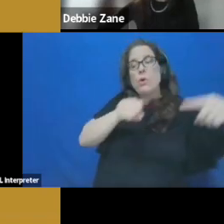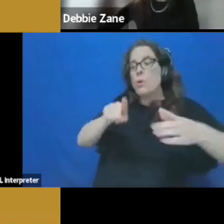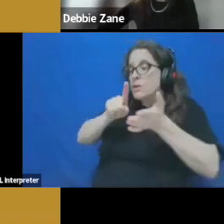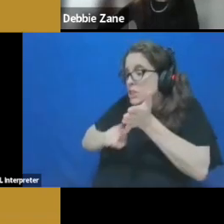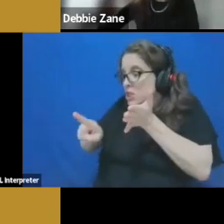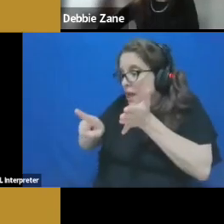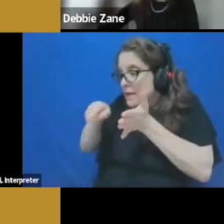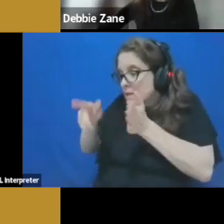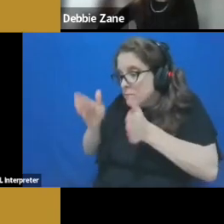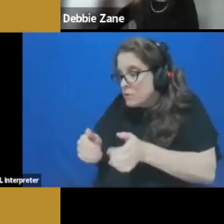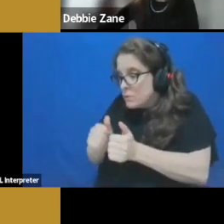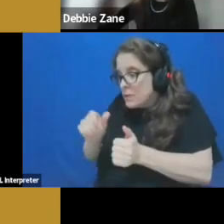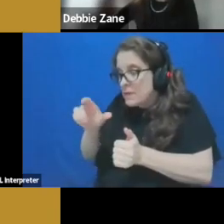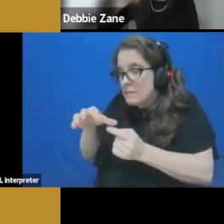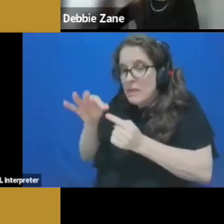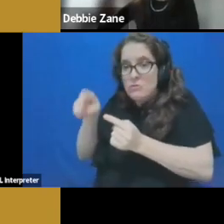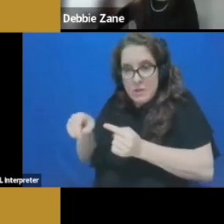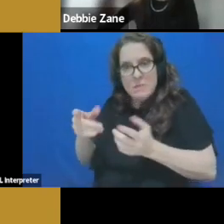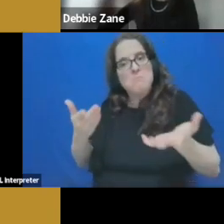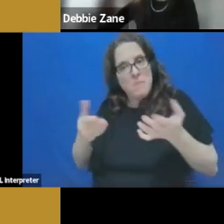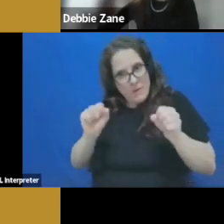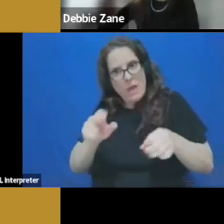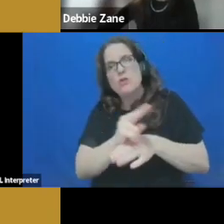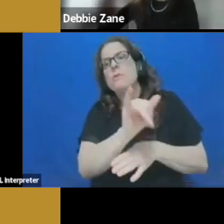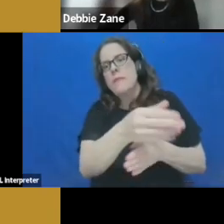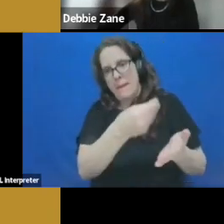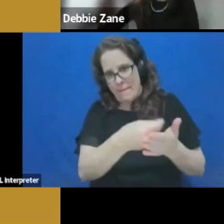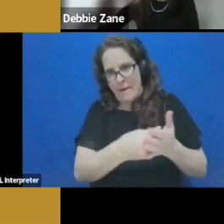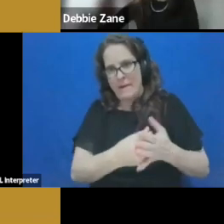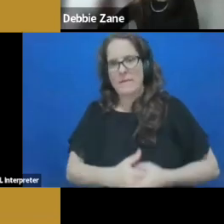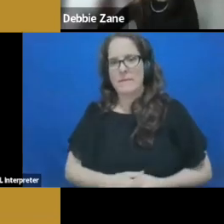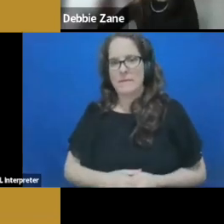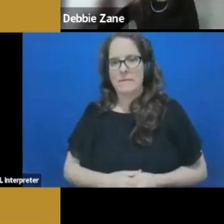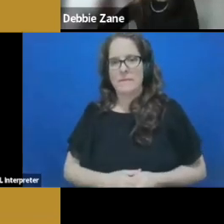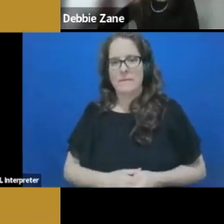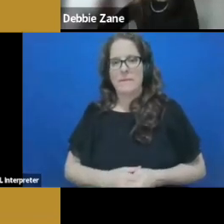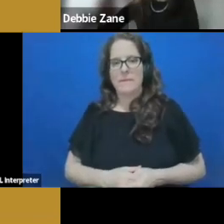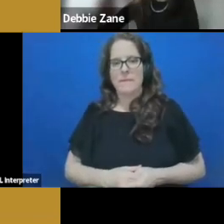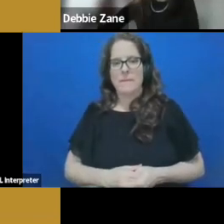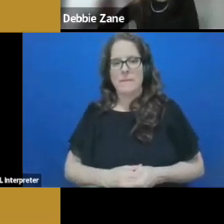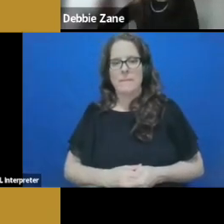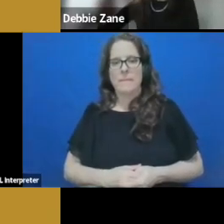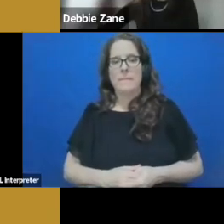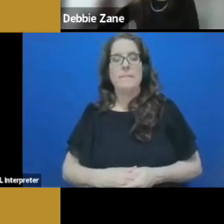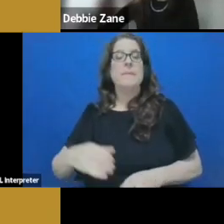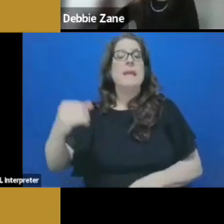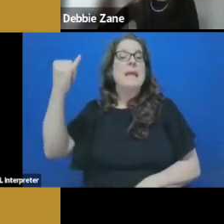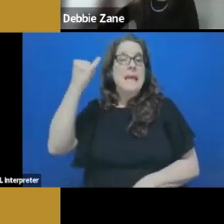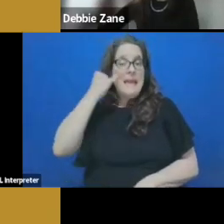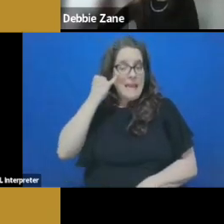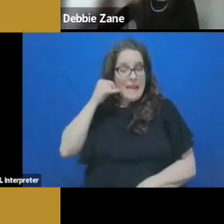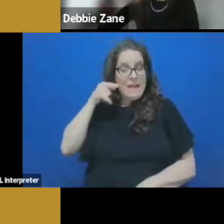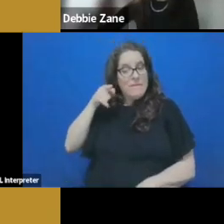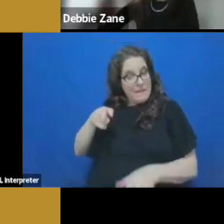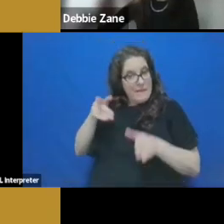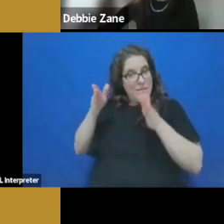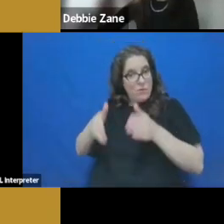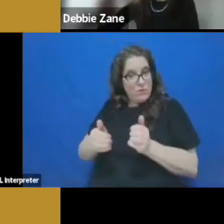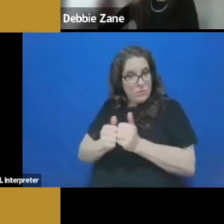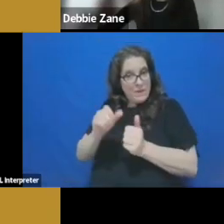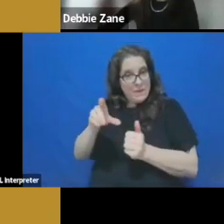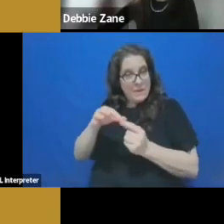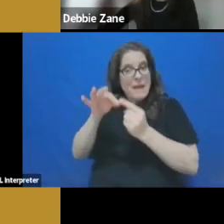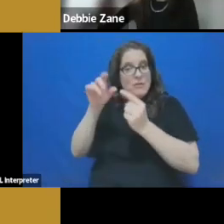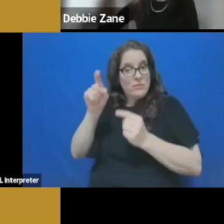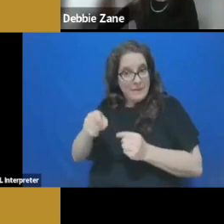as SSI or Medicaid, cash may not be disbursed to the beneficiary directly because there are limits on how much